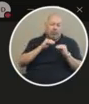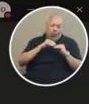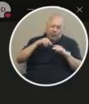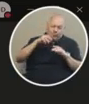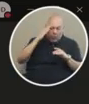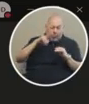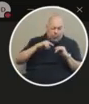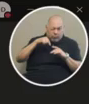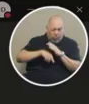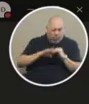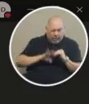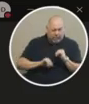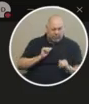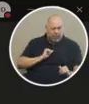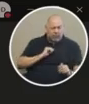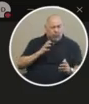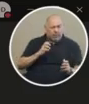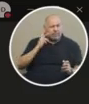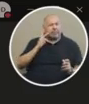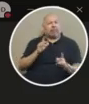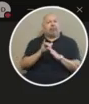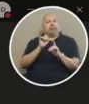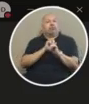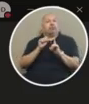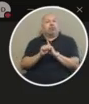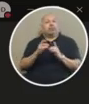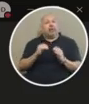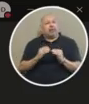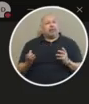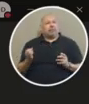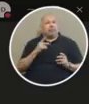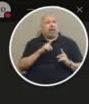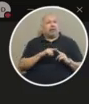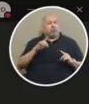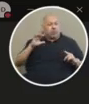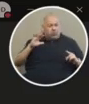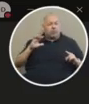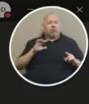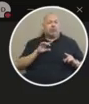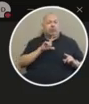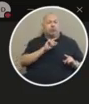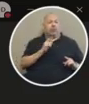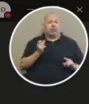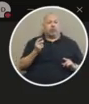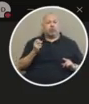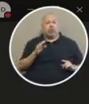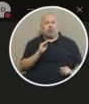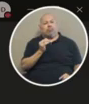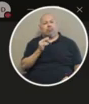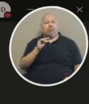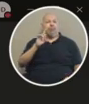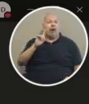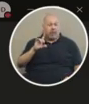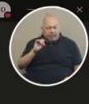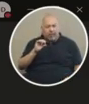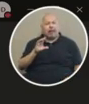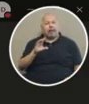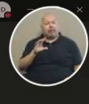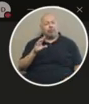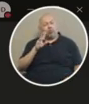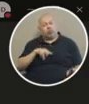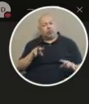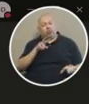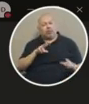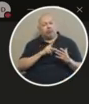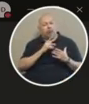do. And so I would like to see those scenarios. And just going back to the 2012 bond projects, we're looking at